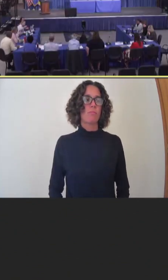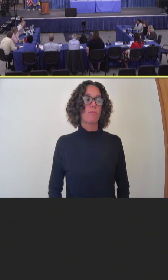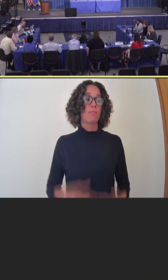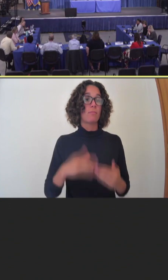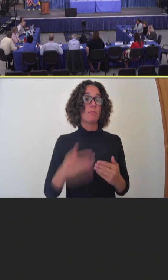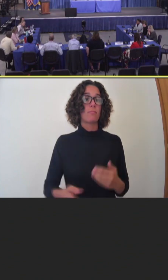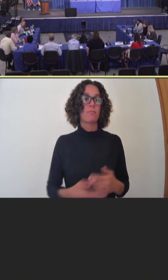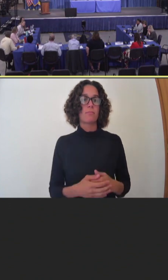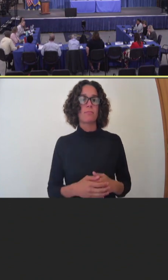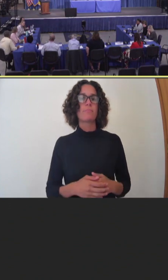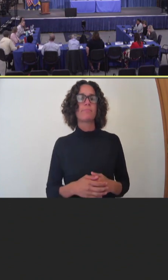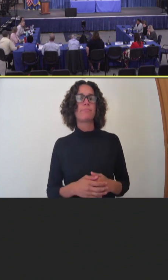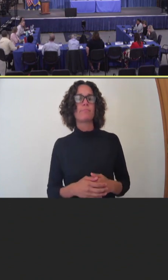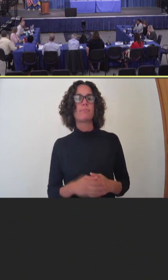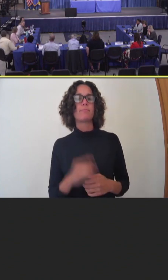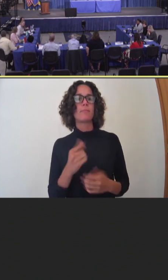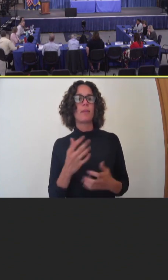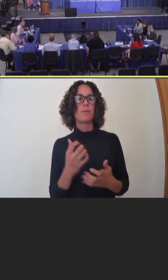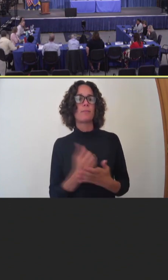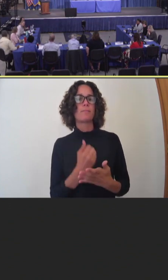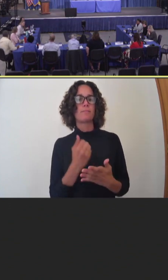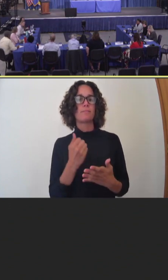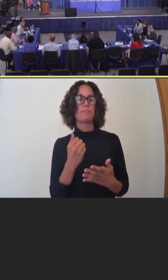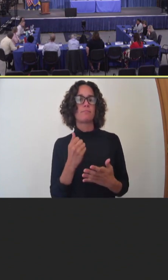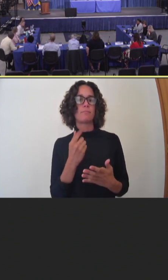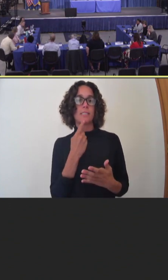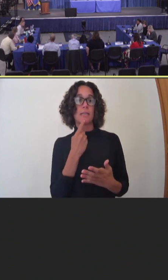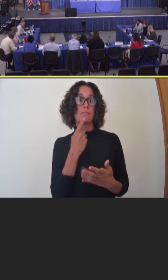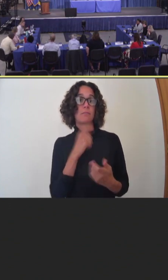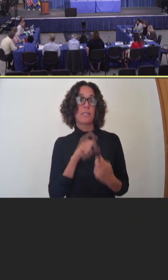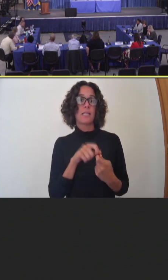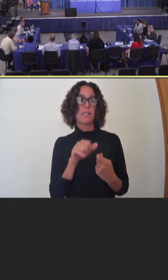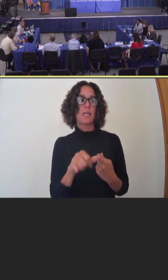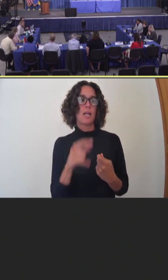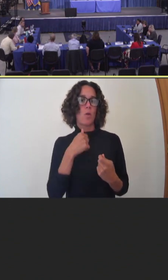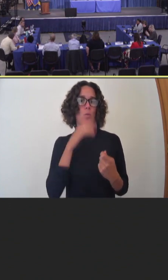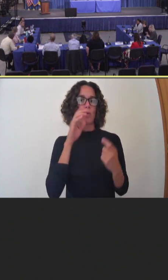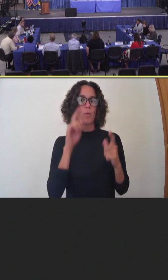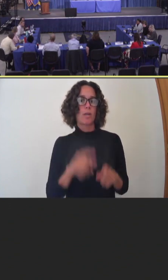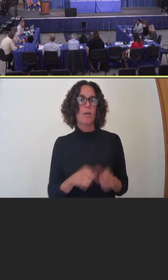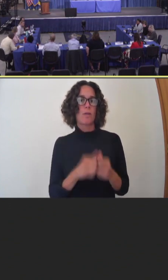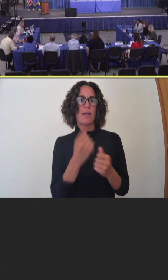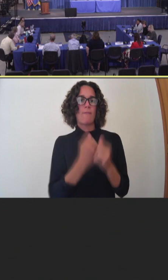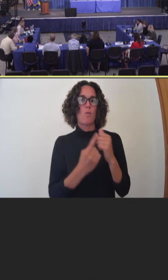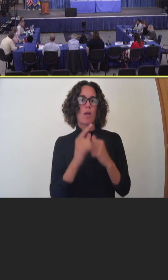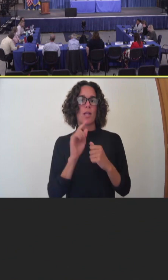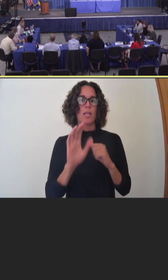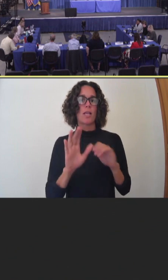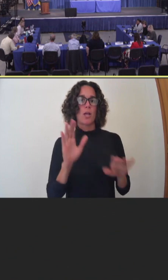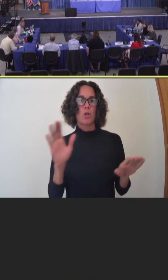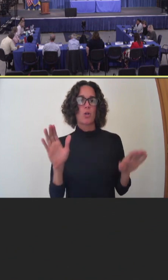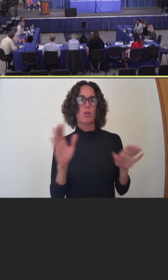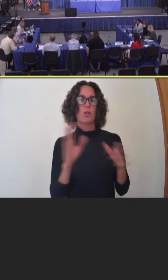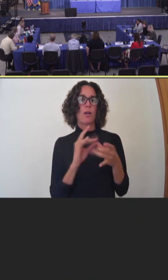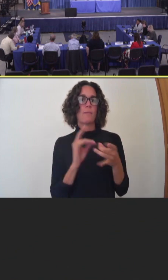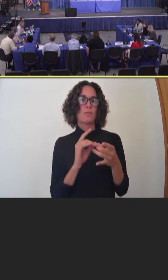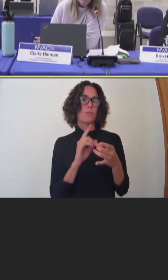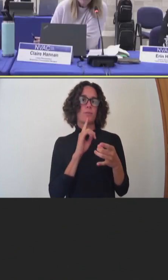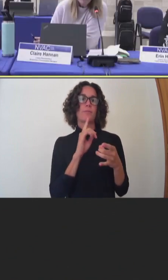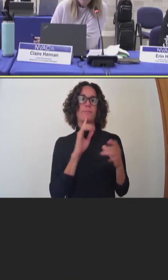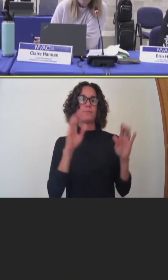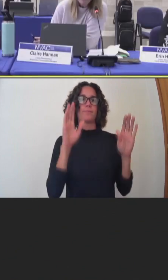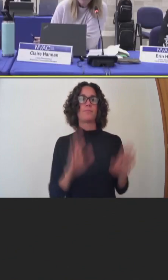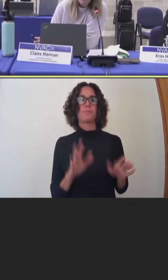I was gonna say pretty much exactly that. I mean, I would just say, I agree with everyone's comments, really, really great comments. And just